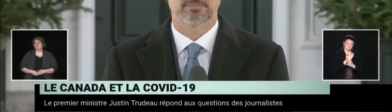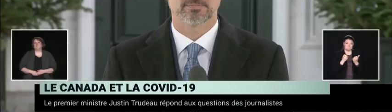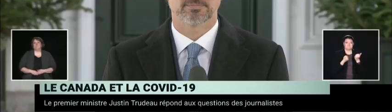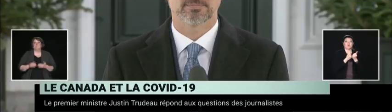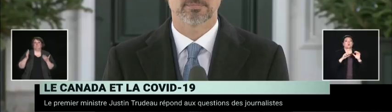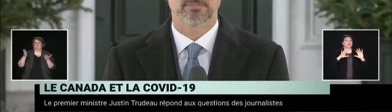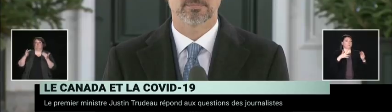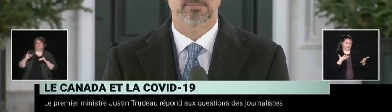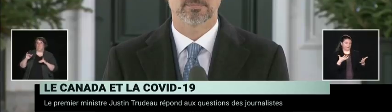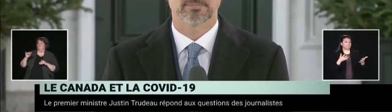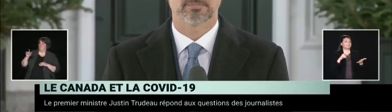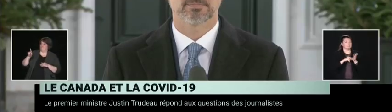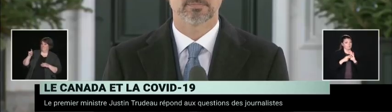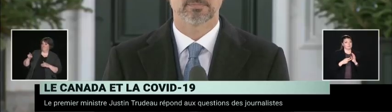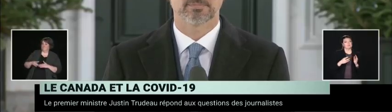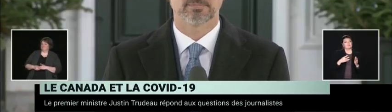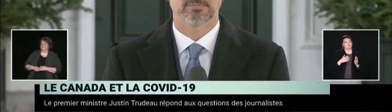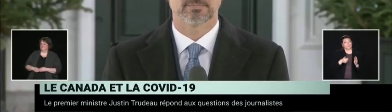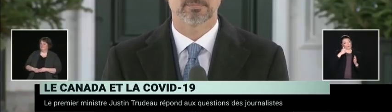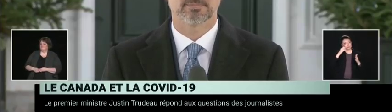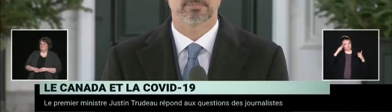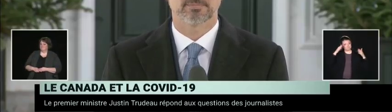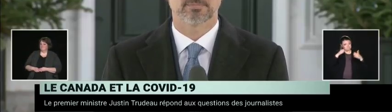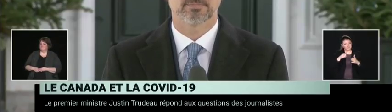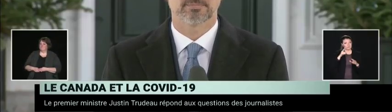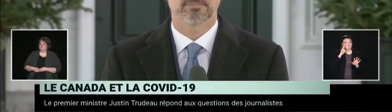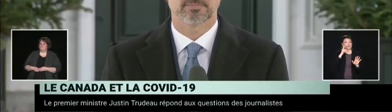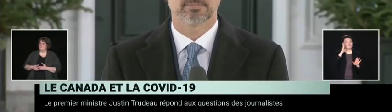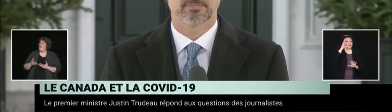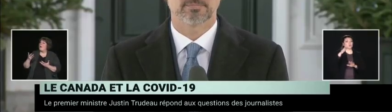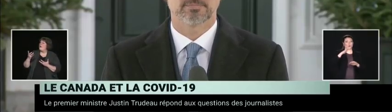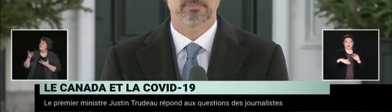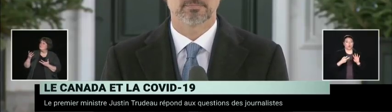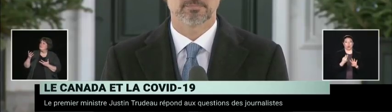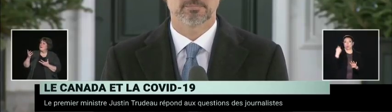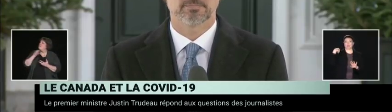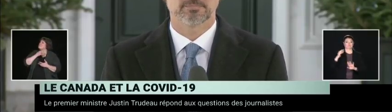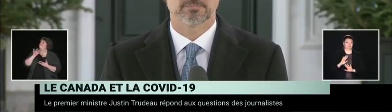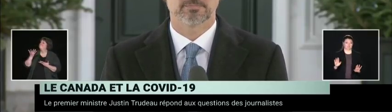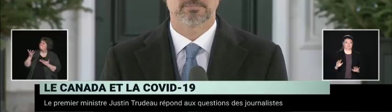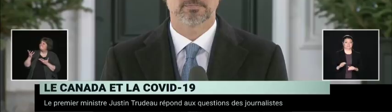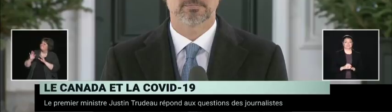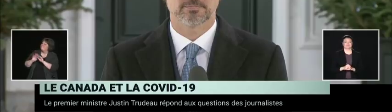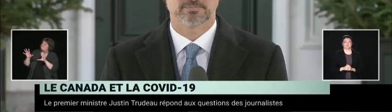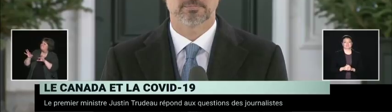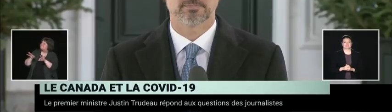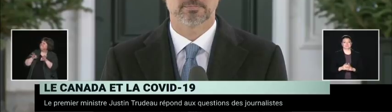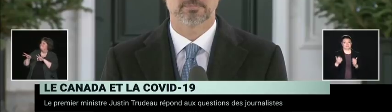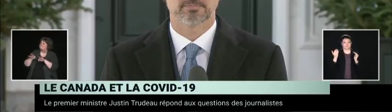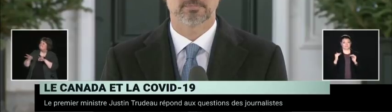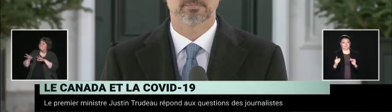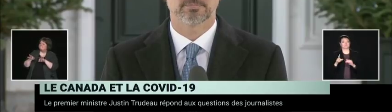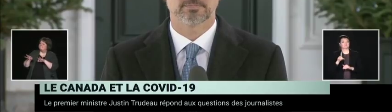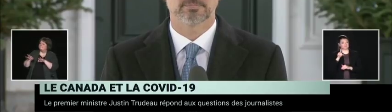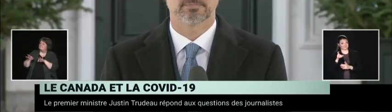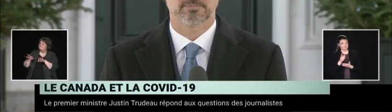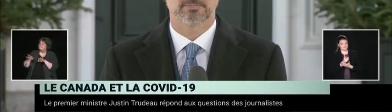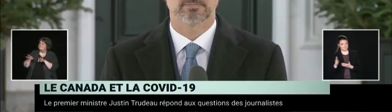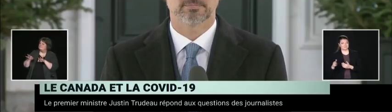Follow-up question? Yeah, sure. We're just looking for some clarity on how exactly